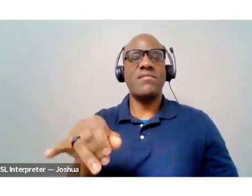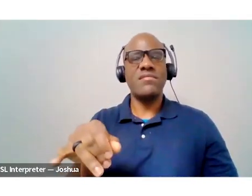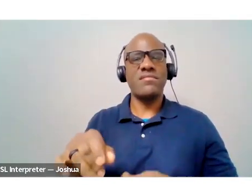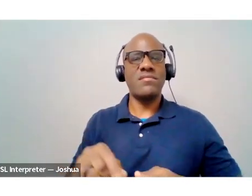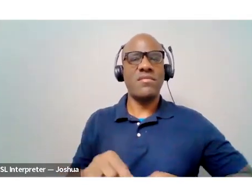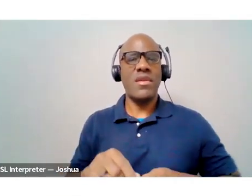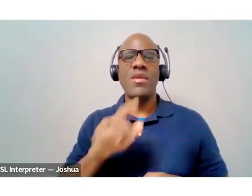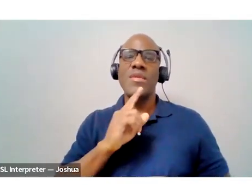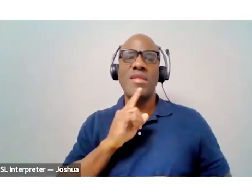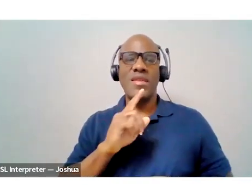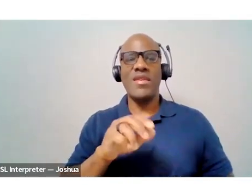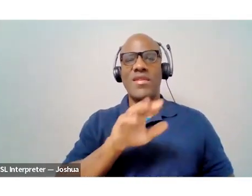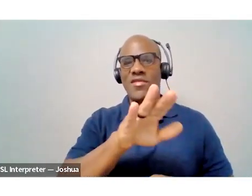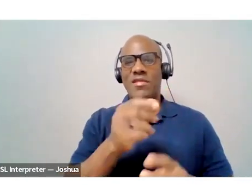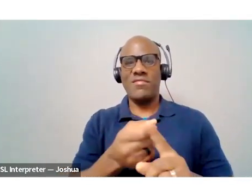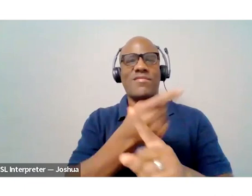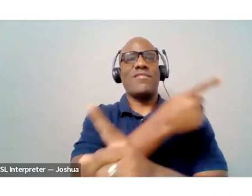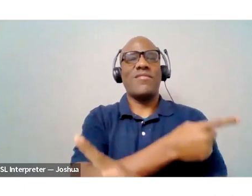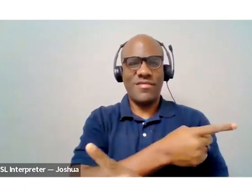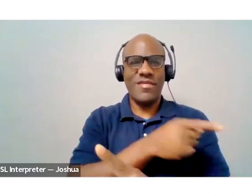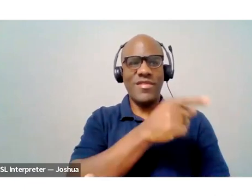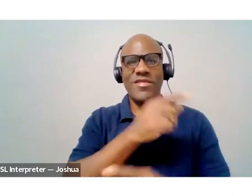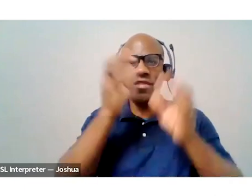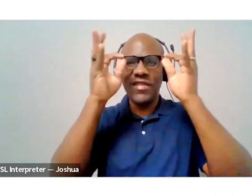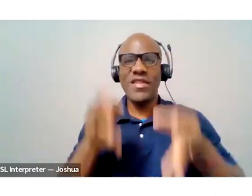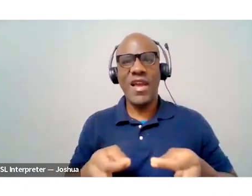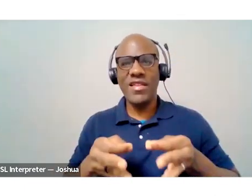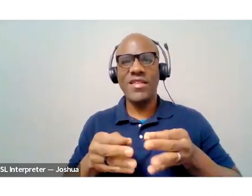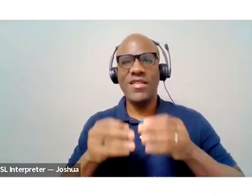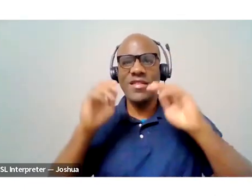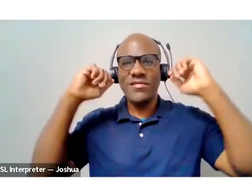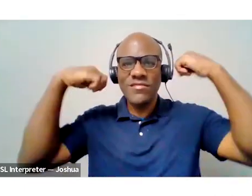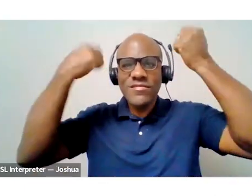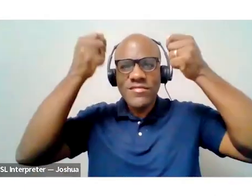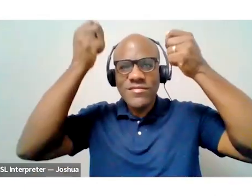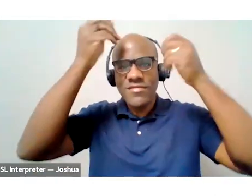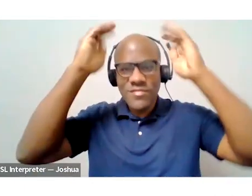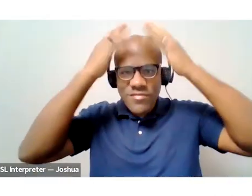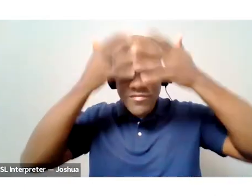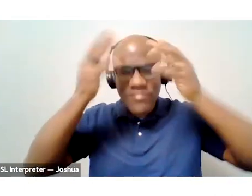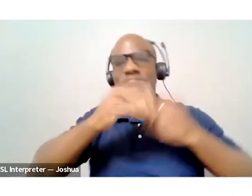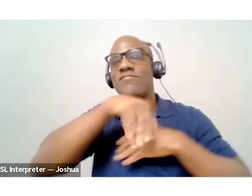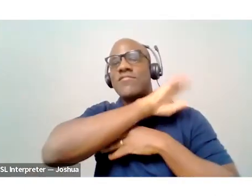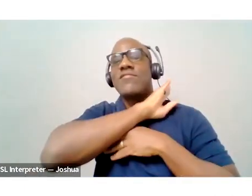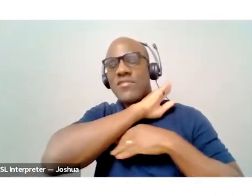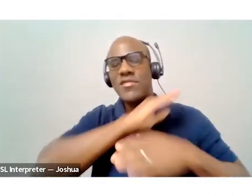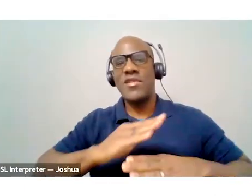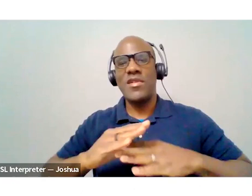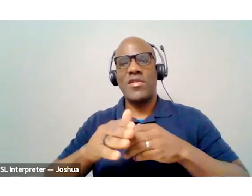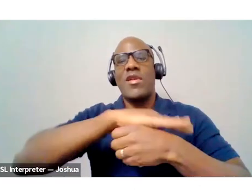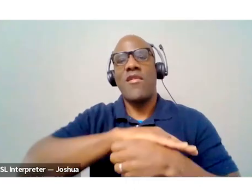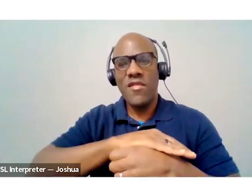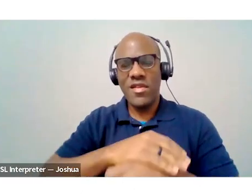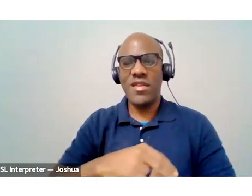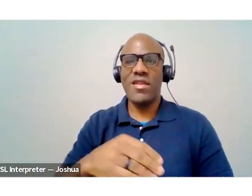divergent way, she decides to put the headscarf to cover up the alopecia, not because she's really trying to be religious. And